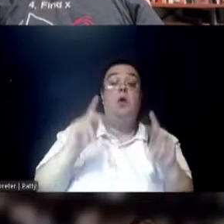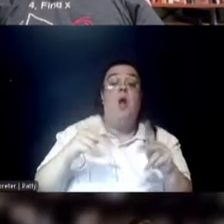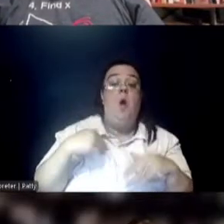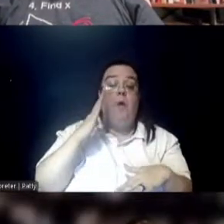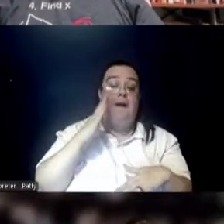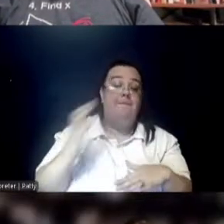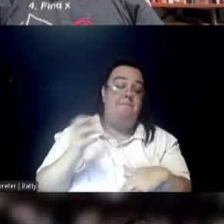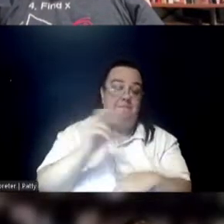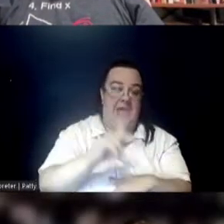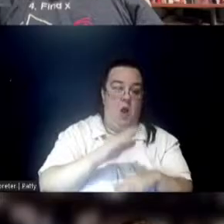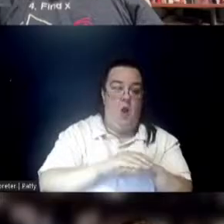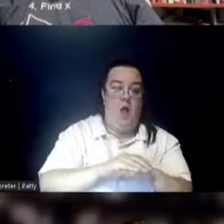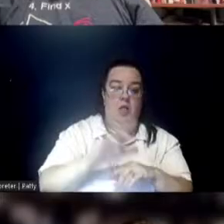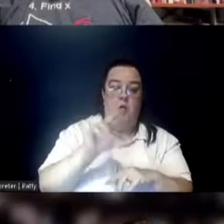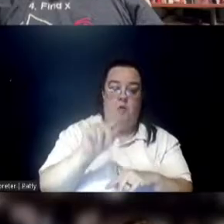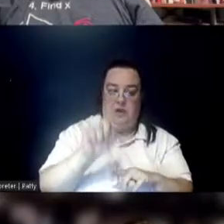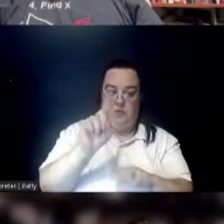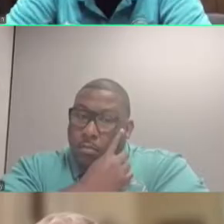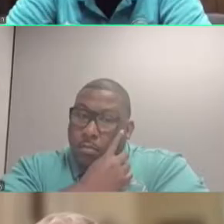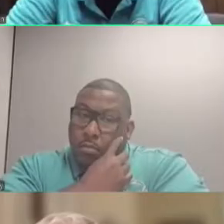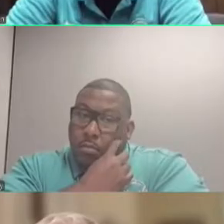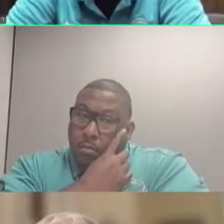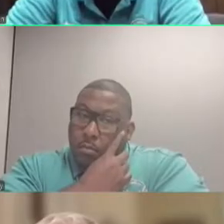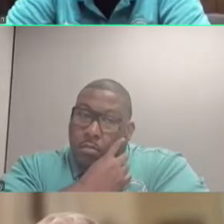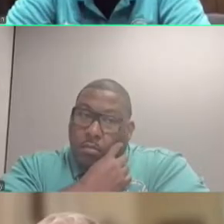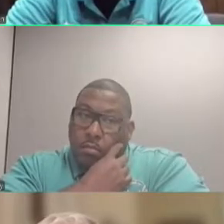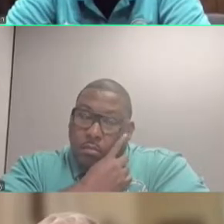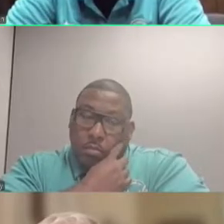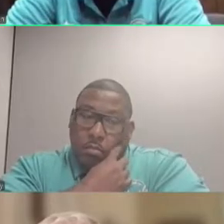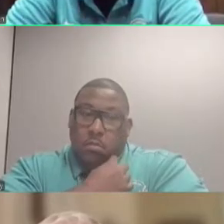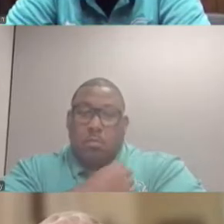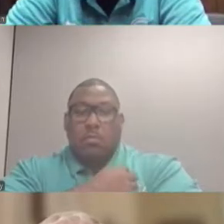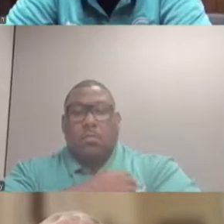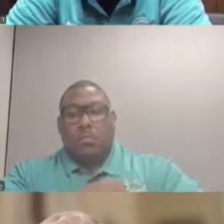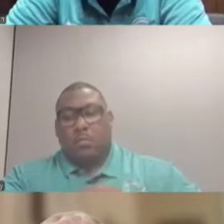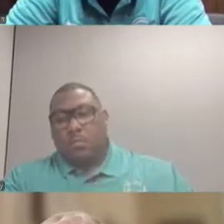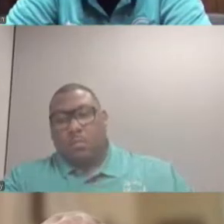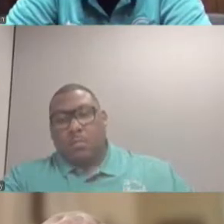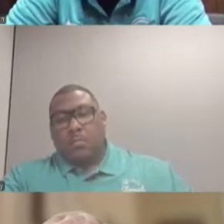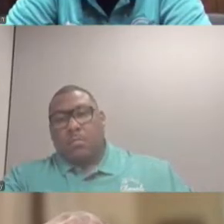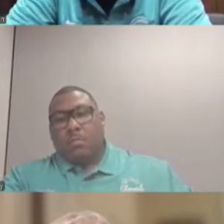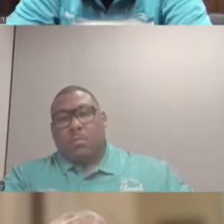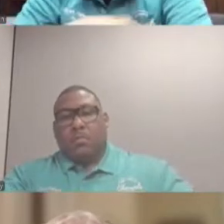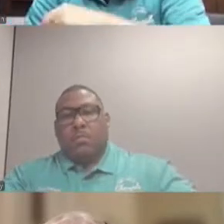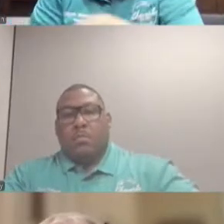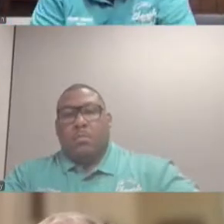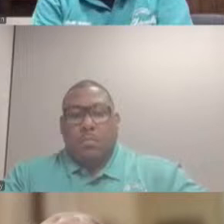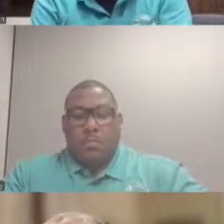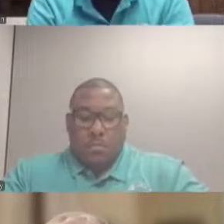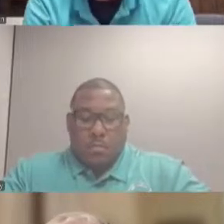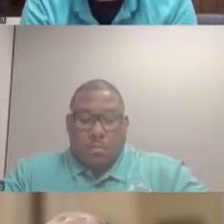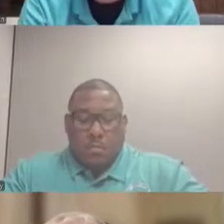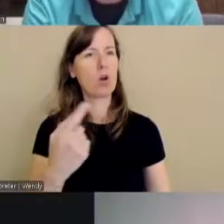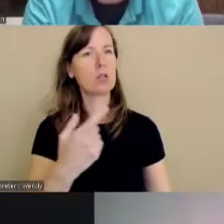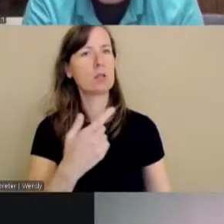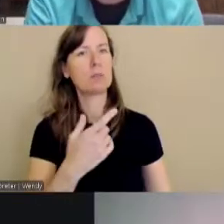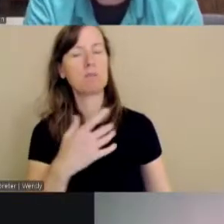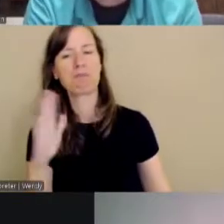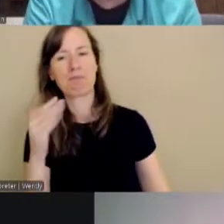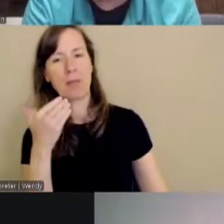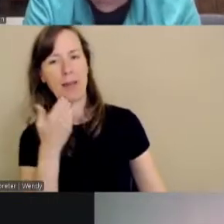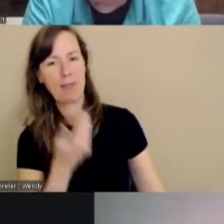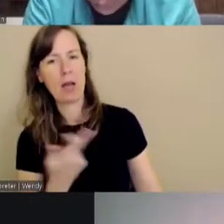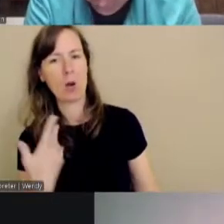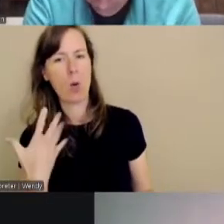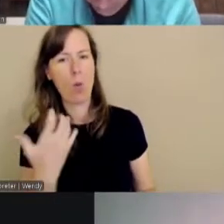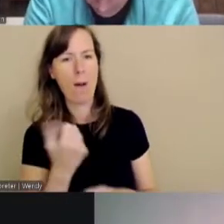in on the rate in a second. Let's go to Councilmember Tansey first. Thank you. I just wanted to make sure